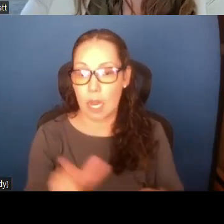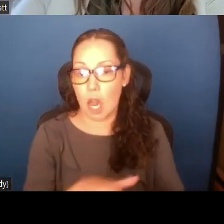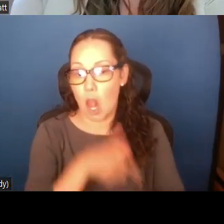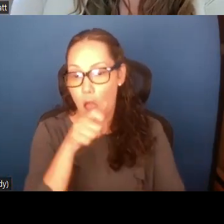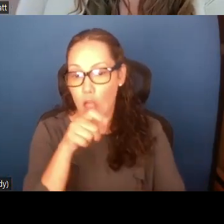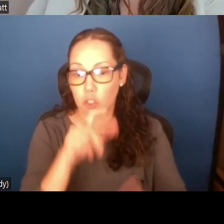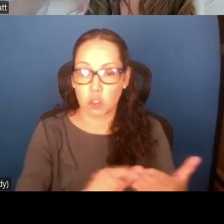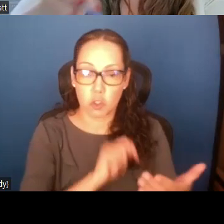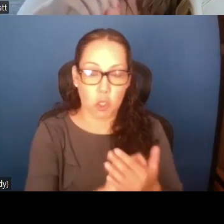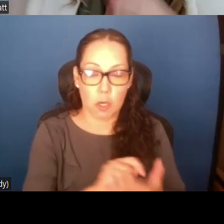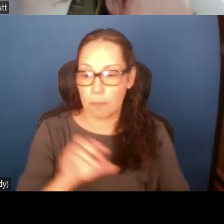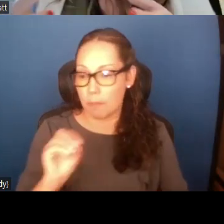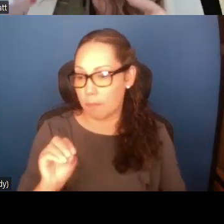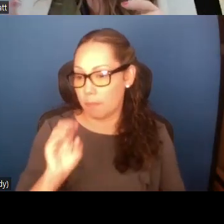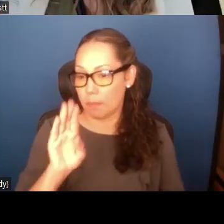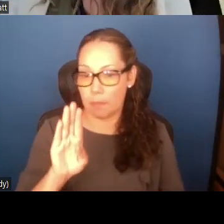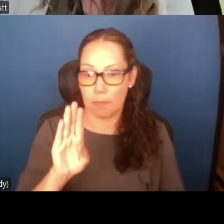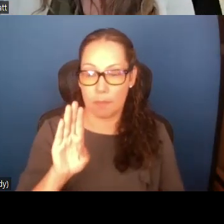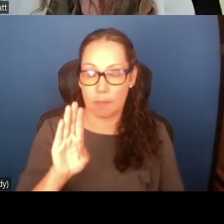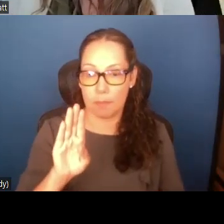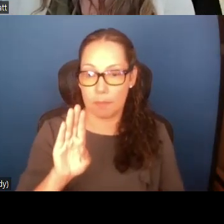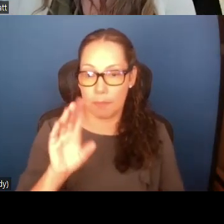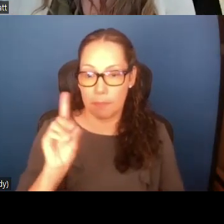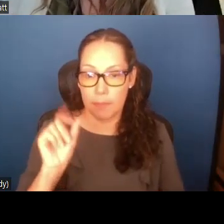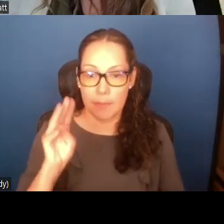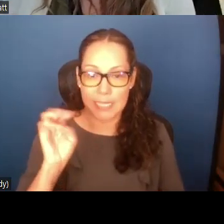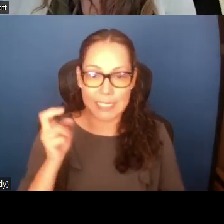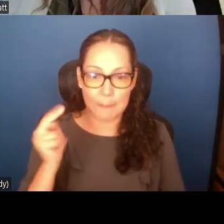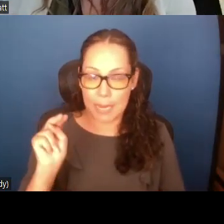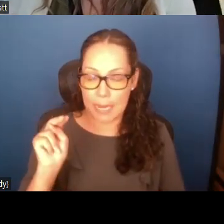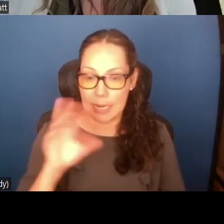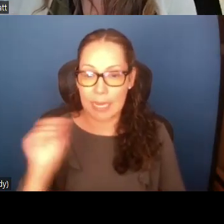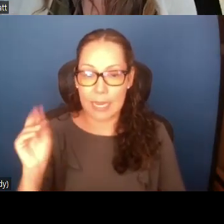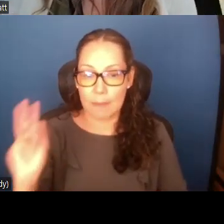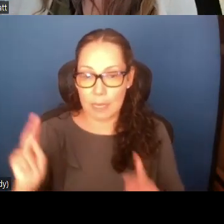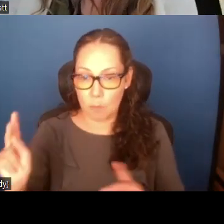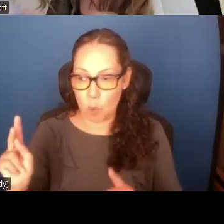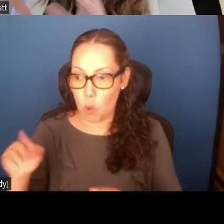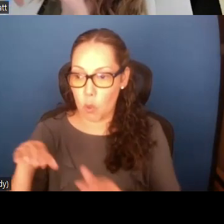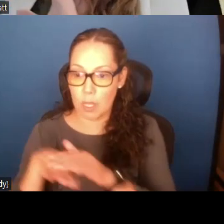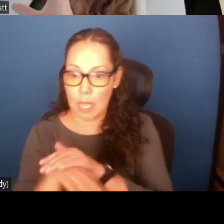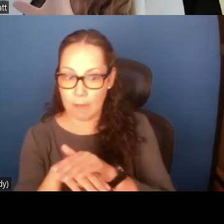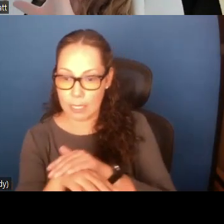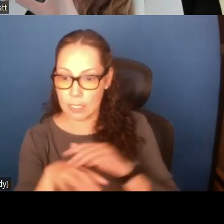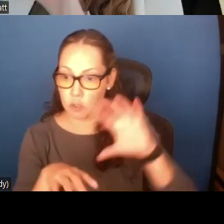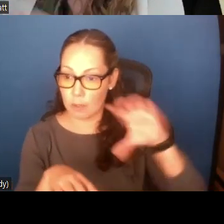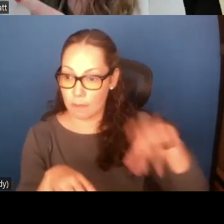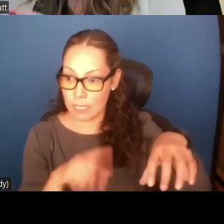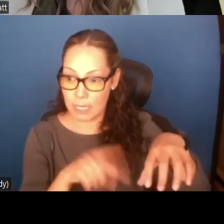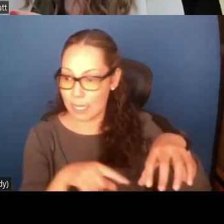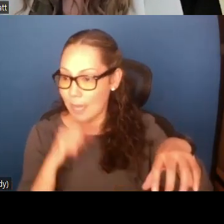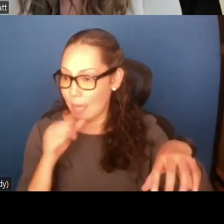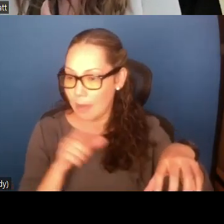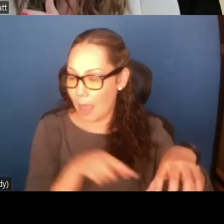state surveyors, that kind of category of individual that would have access to the facility that's not employed by the facility. And then